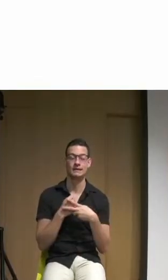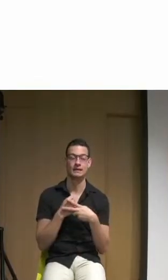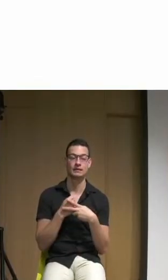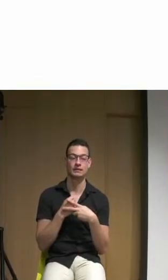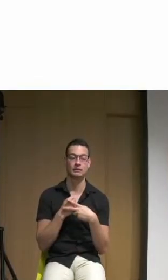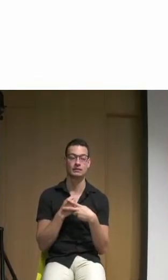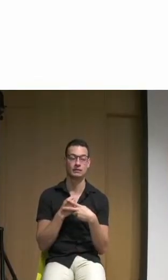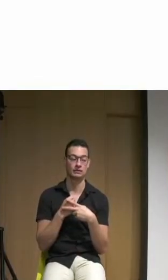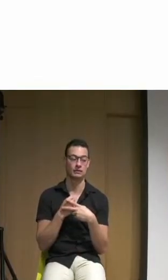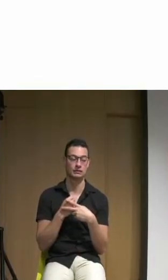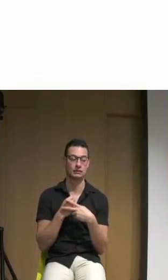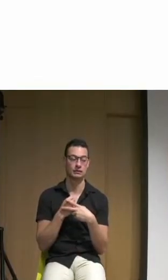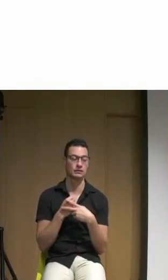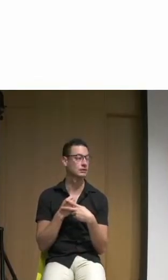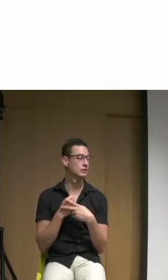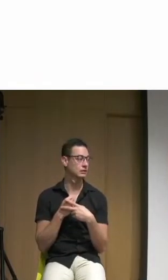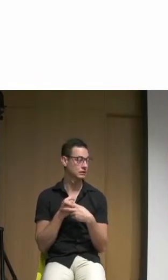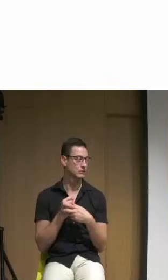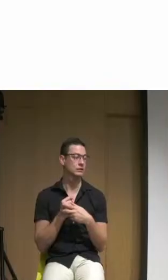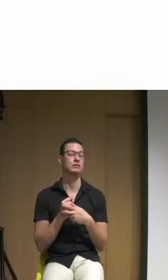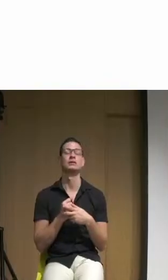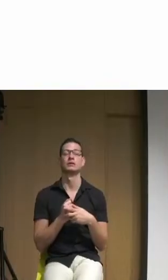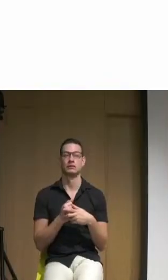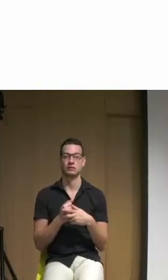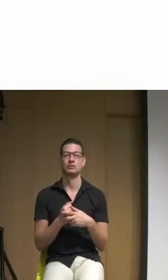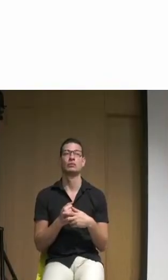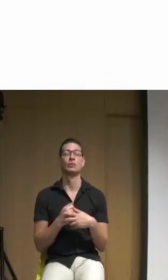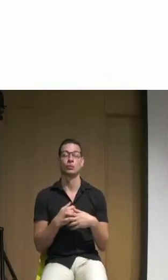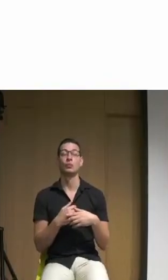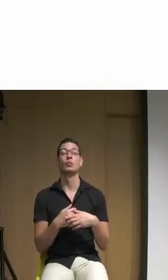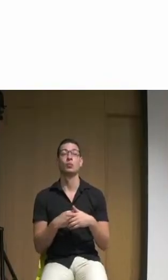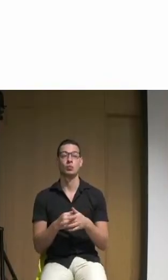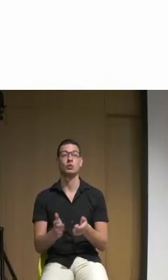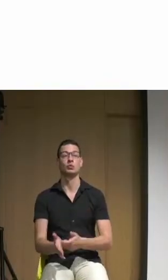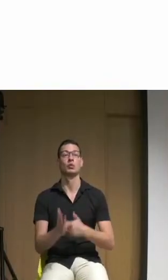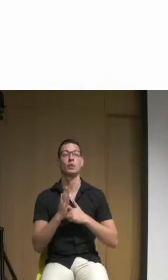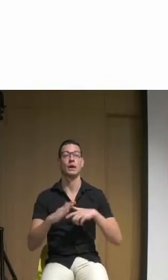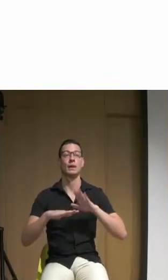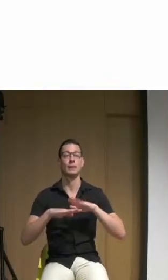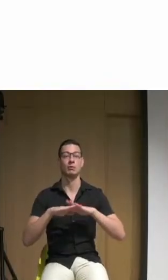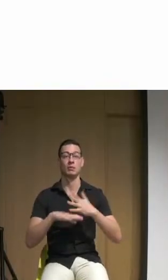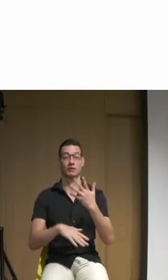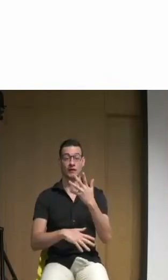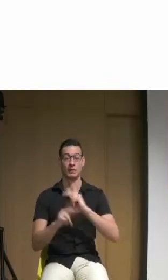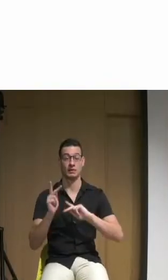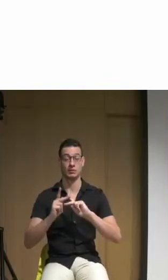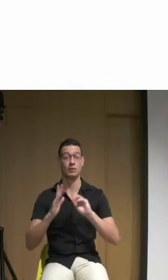that came out of a body of 5 people meeting, at least 5 people meeting in a called meeting.